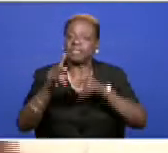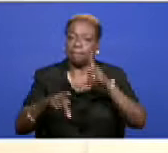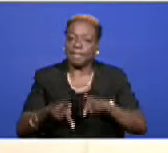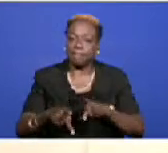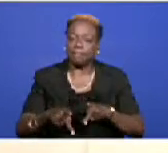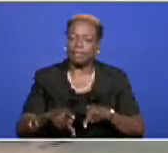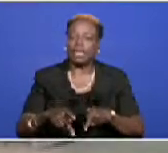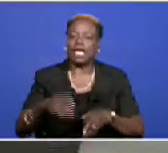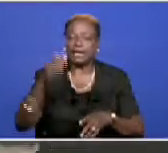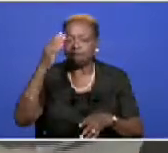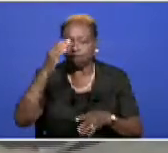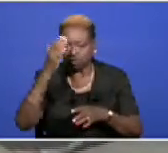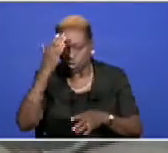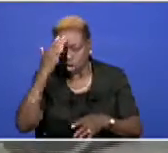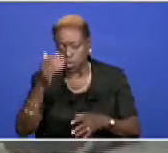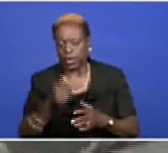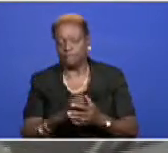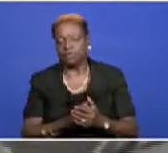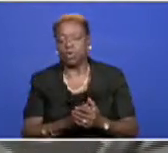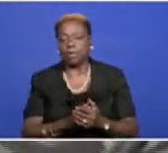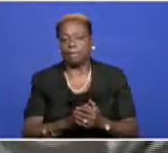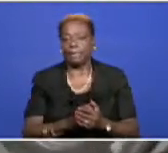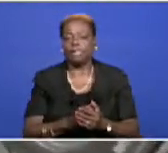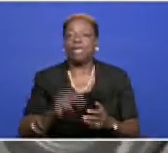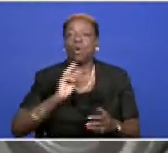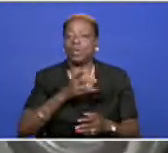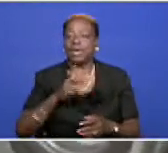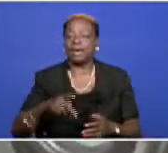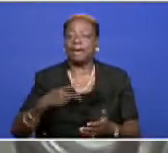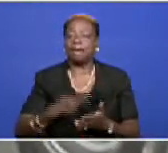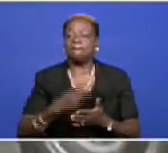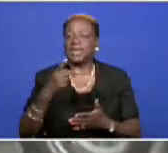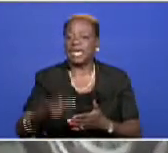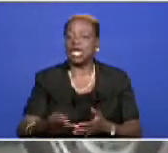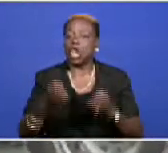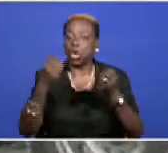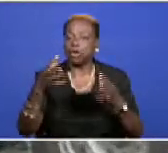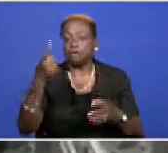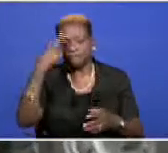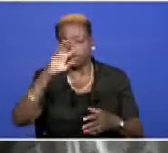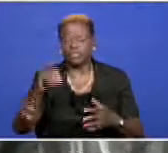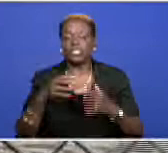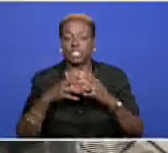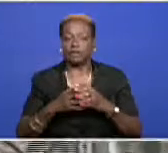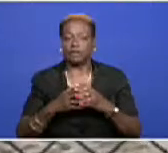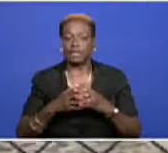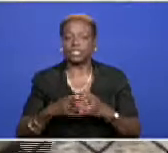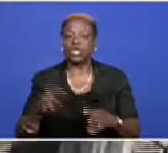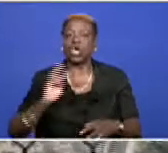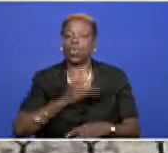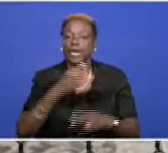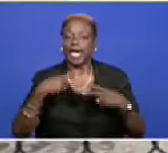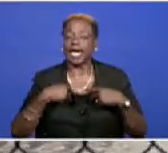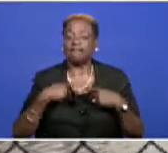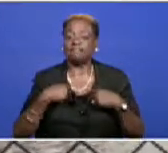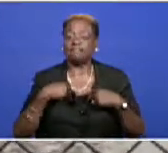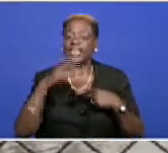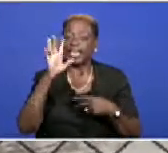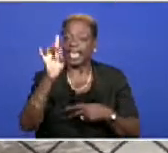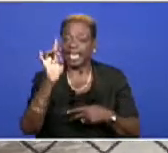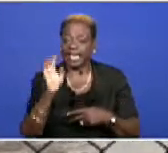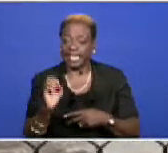proper load shedding system. We are paying a premium amount for these rental generators. Right now we got 80 to Blue